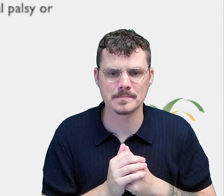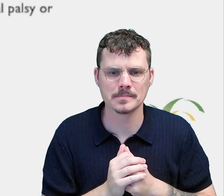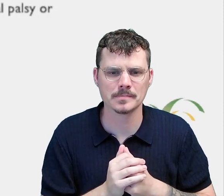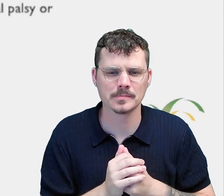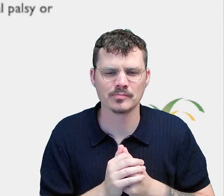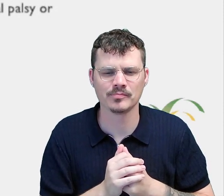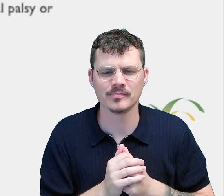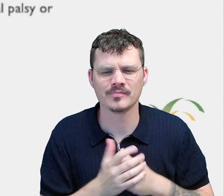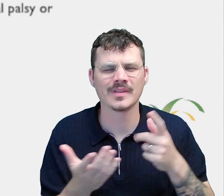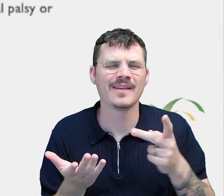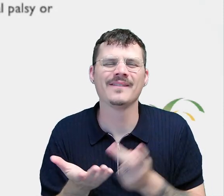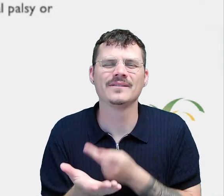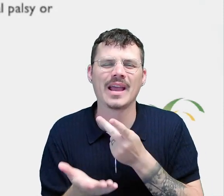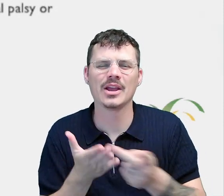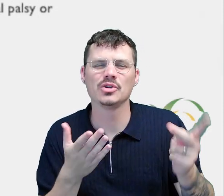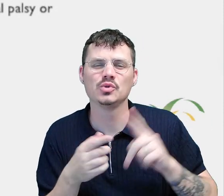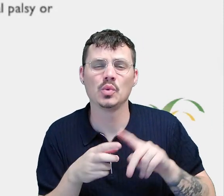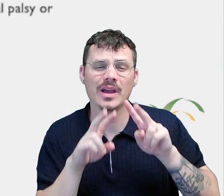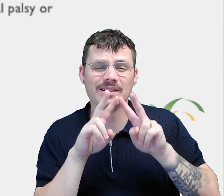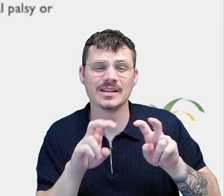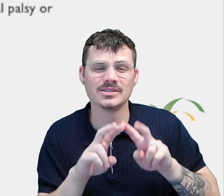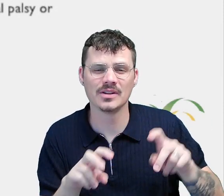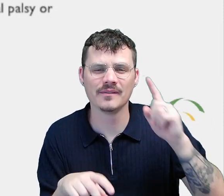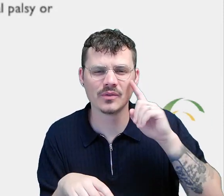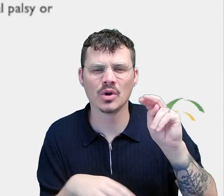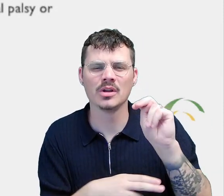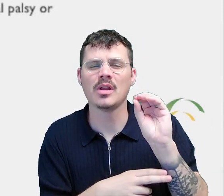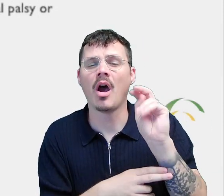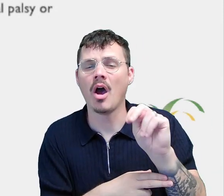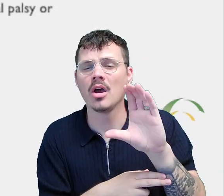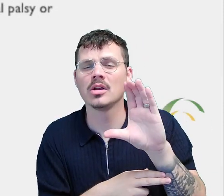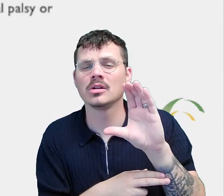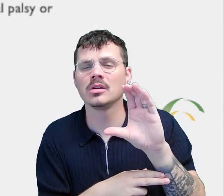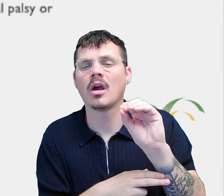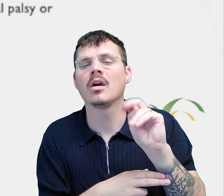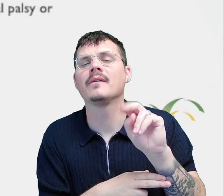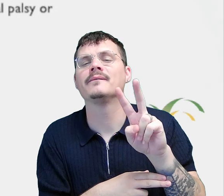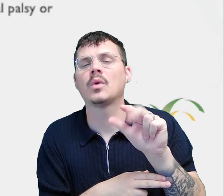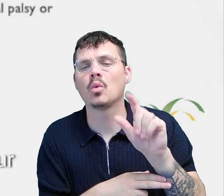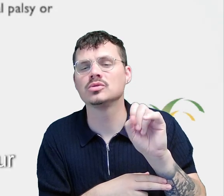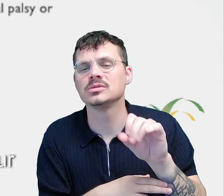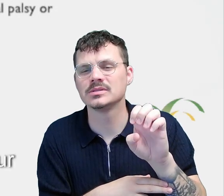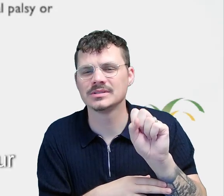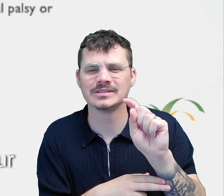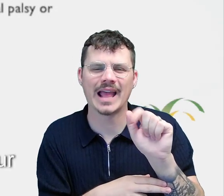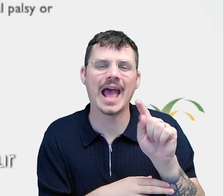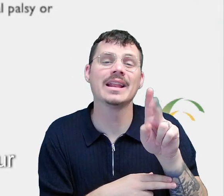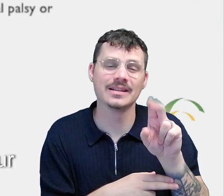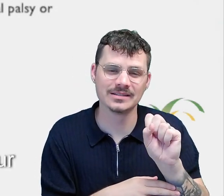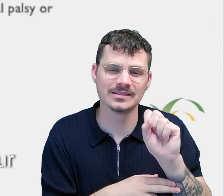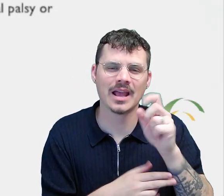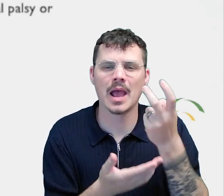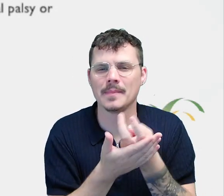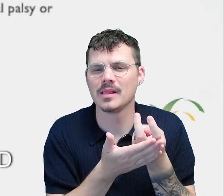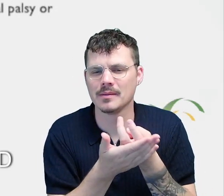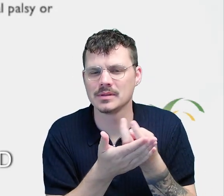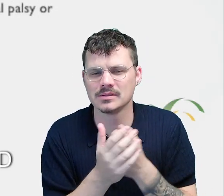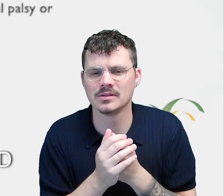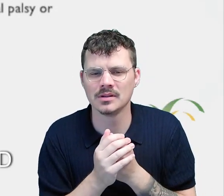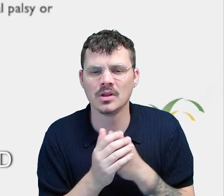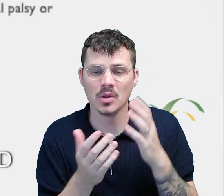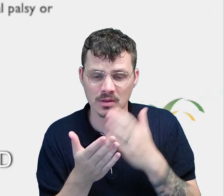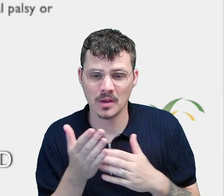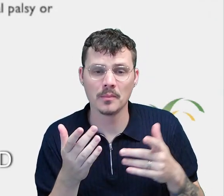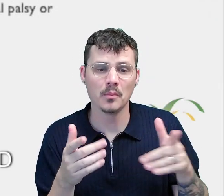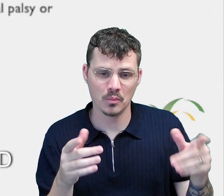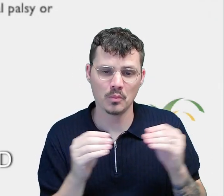failing to assess for non-convulsive status epilepticus. There's a type of seizures that occur much more